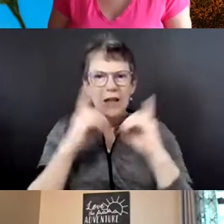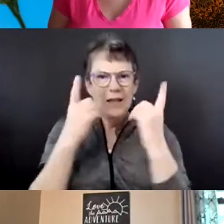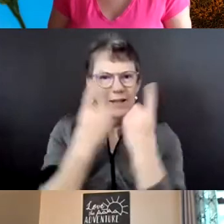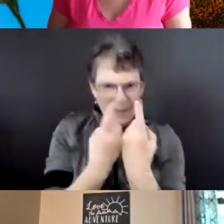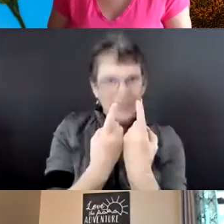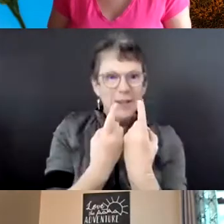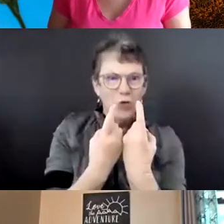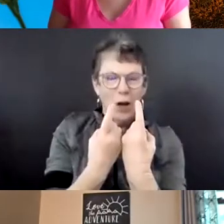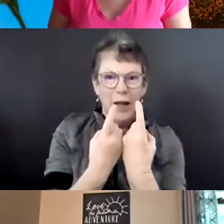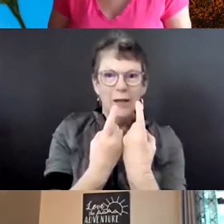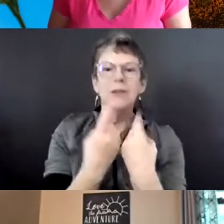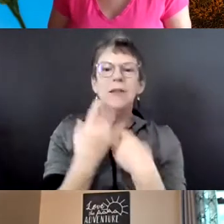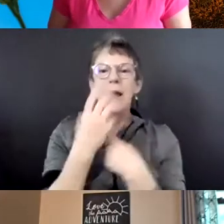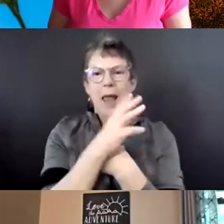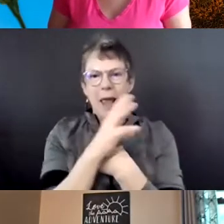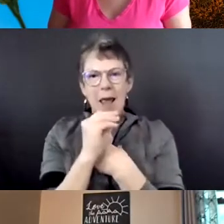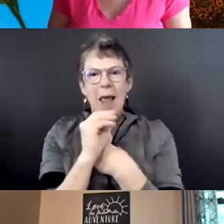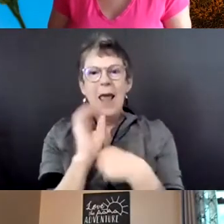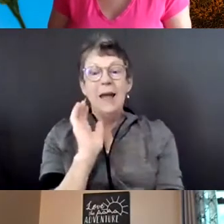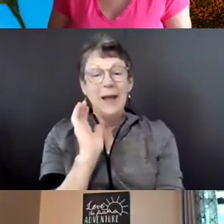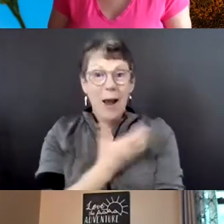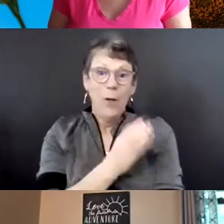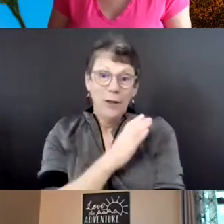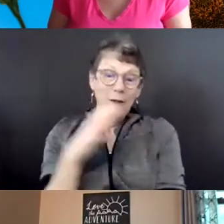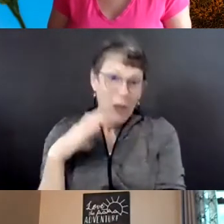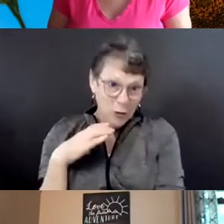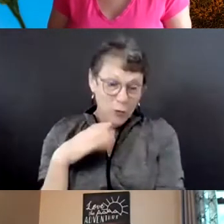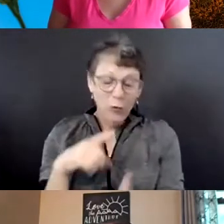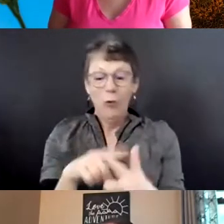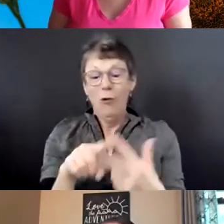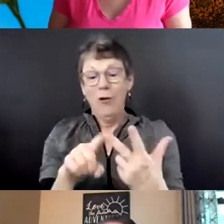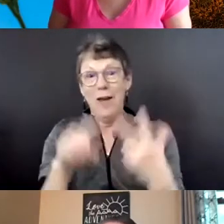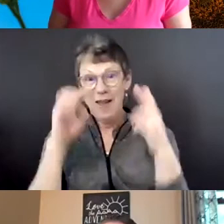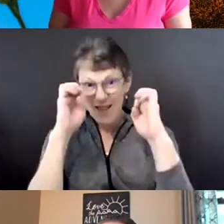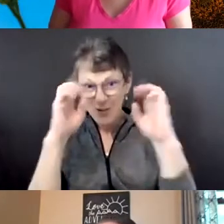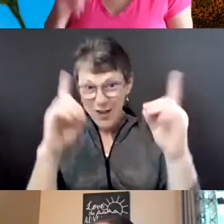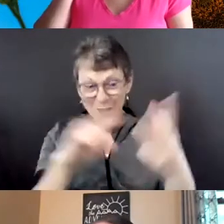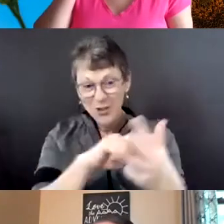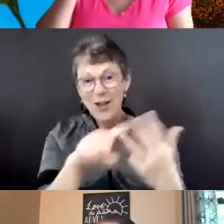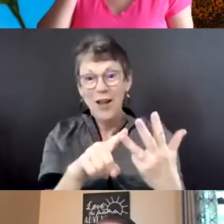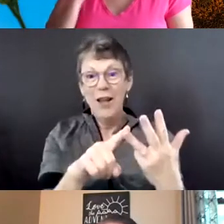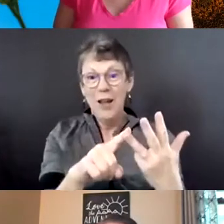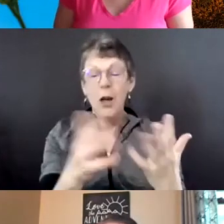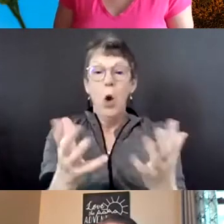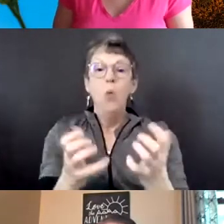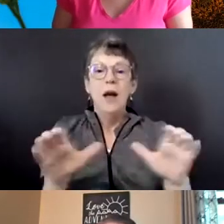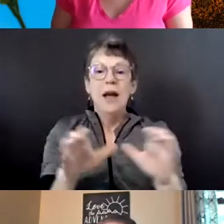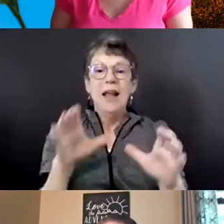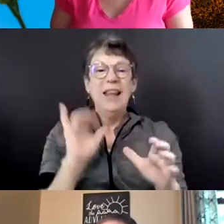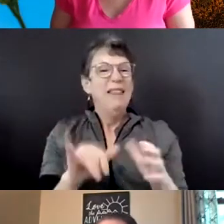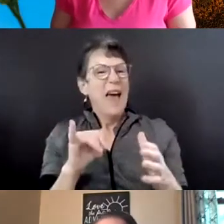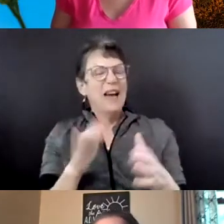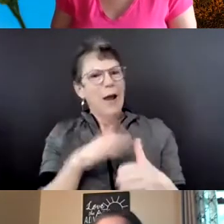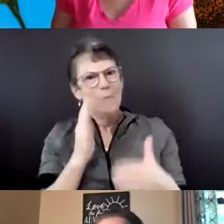and Board of Education and our congressional districts. So wanting to get that done earlier rather than later and make sure we